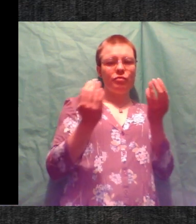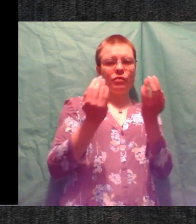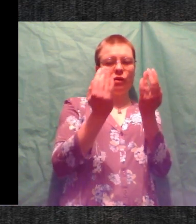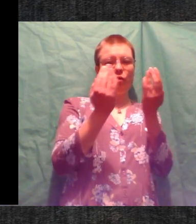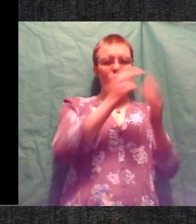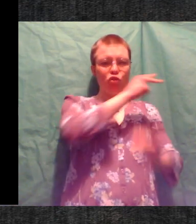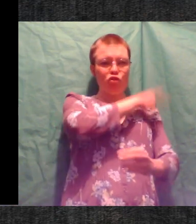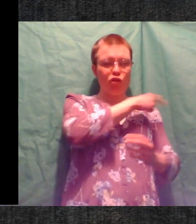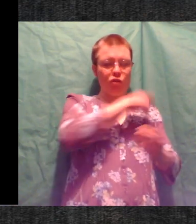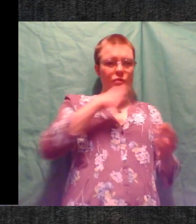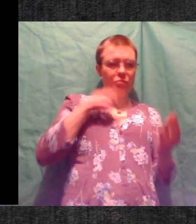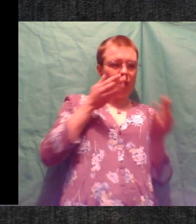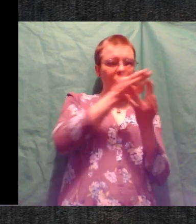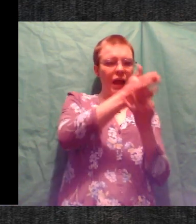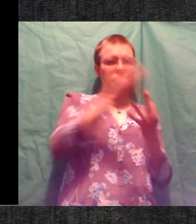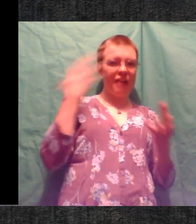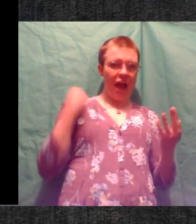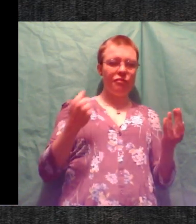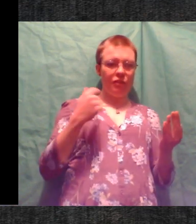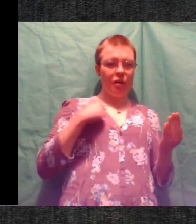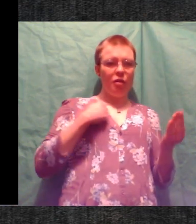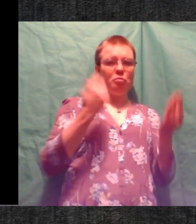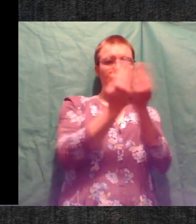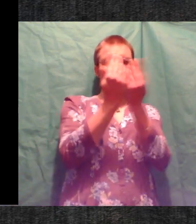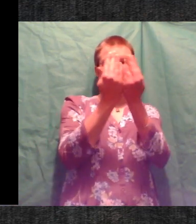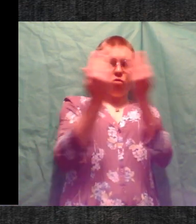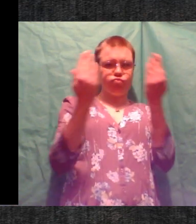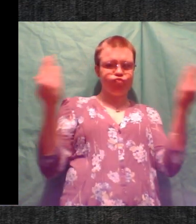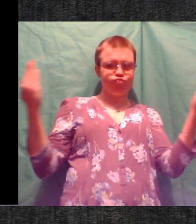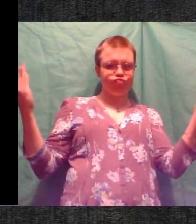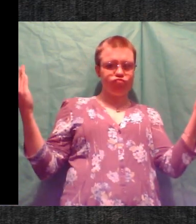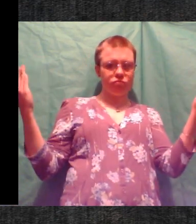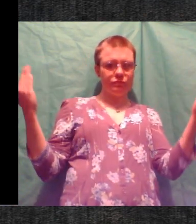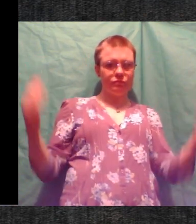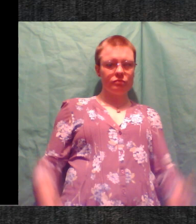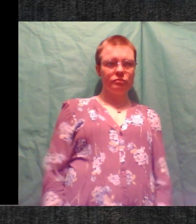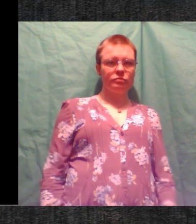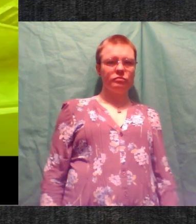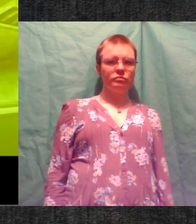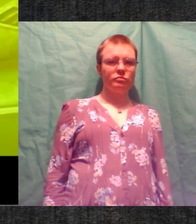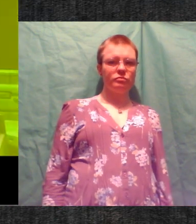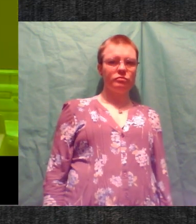I hacked into security. Snake, I'm opening the door.